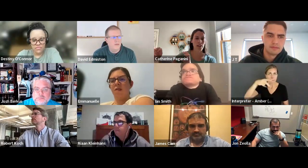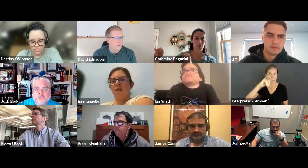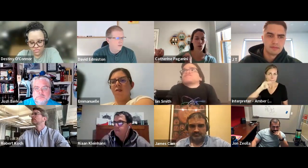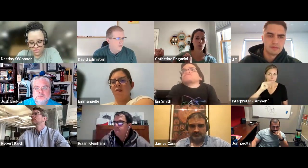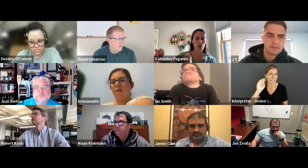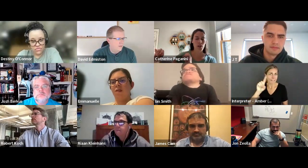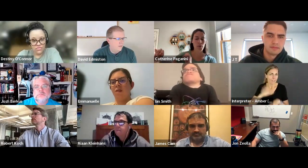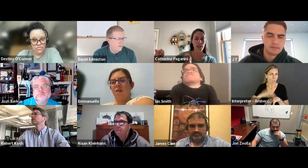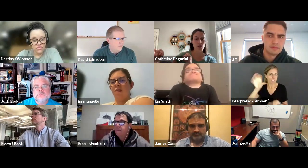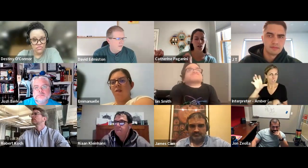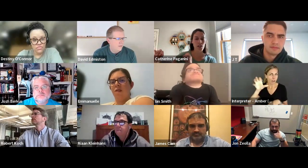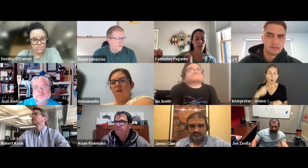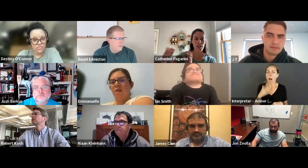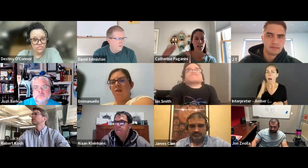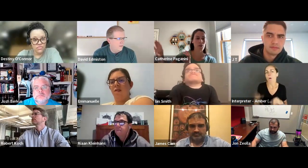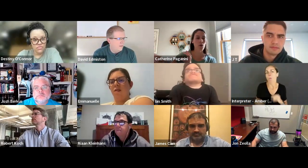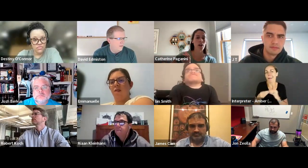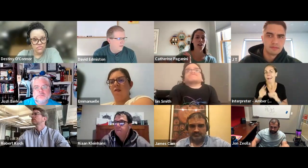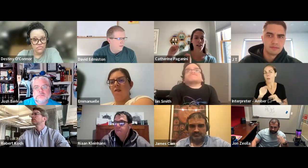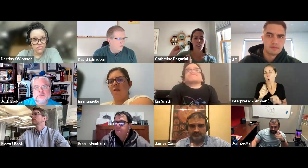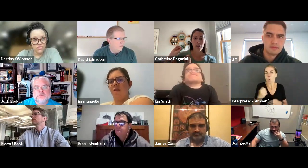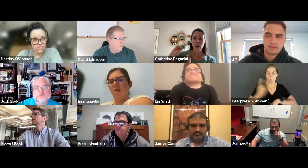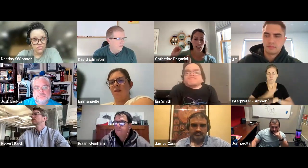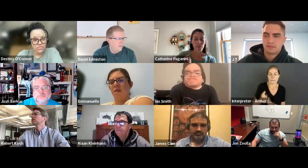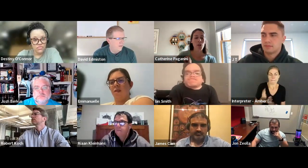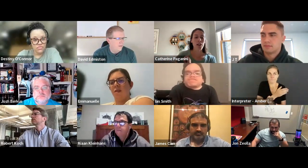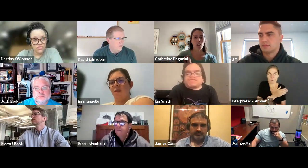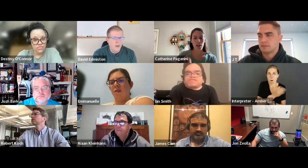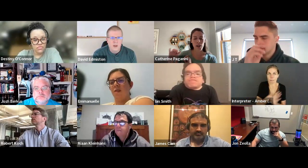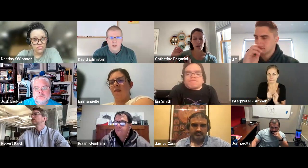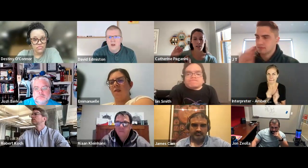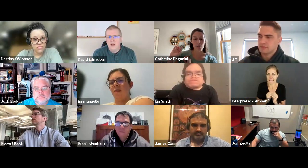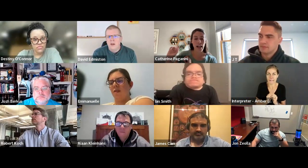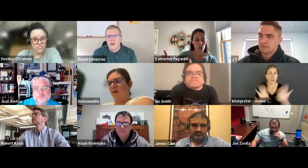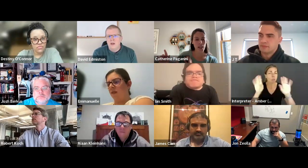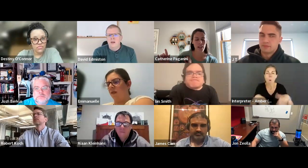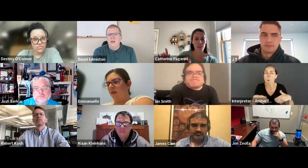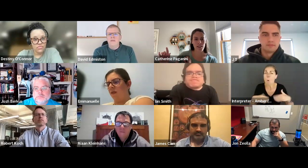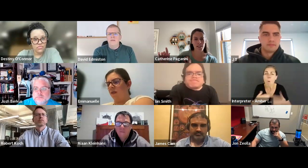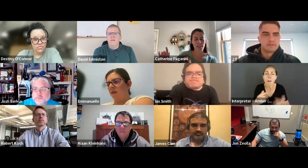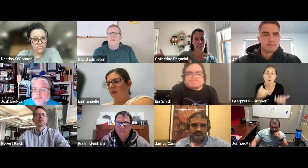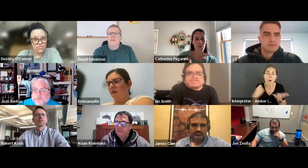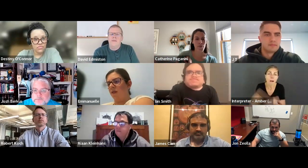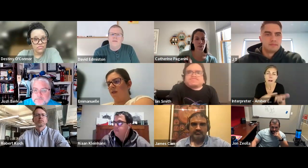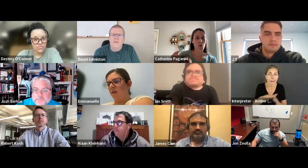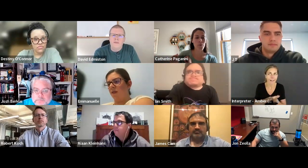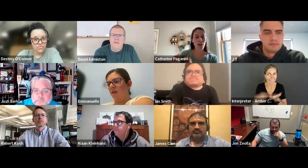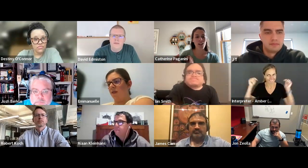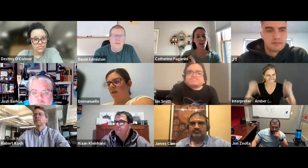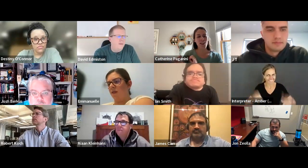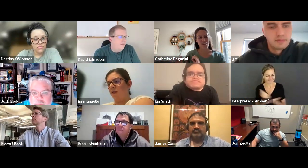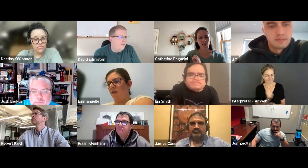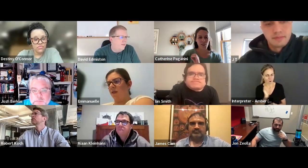We'll make a little note before the meeting starts, a day before. Whatever you wanna talk about, this is our meeting, shouldn't